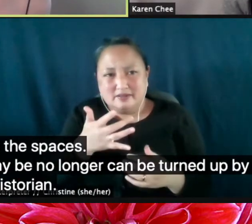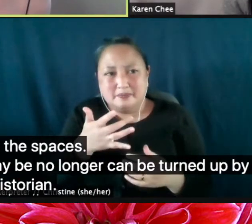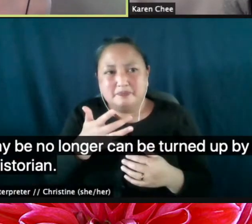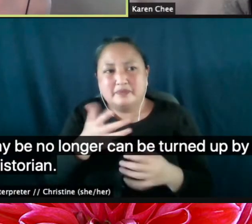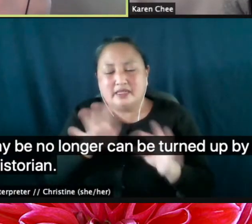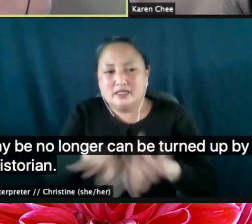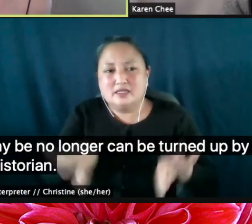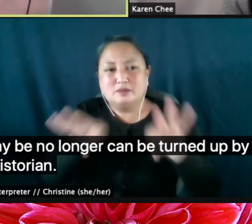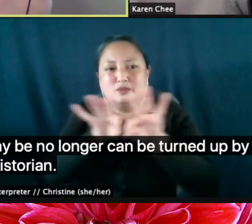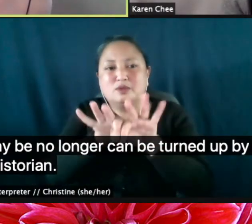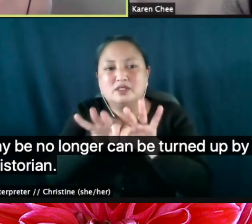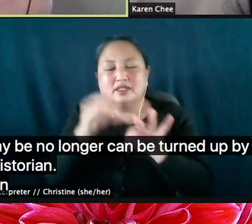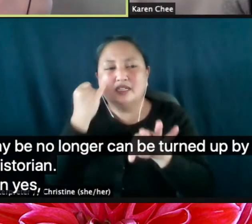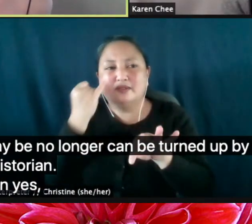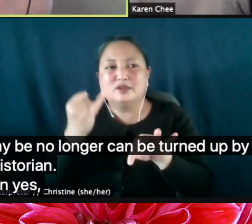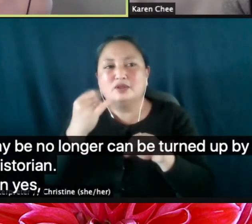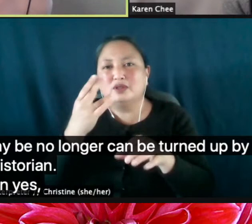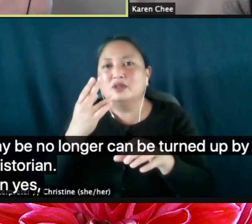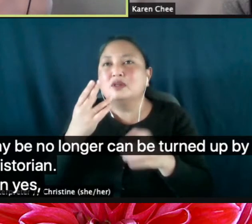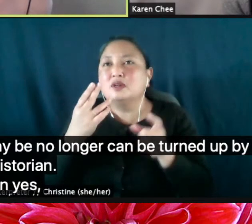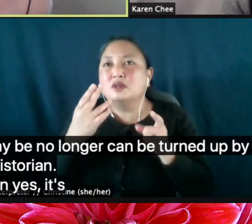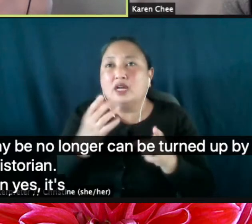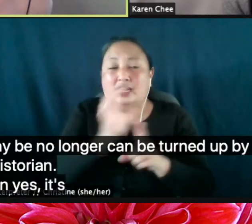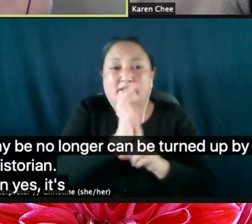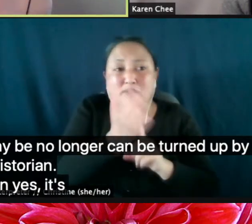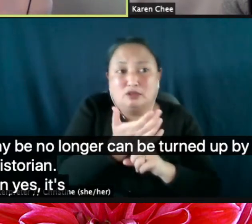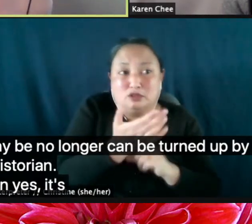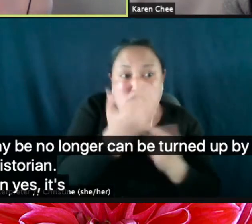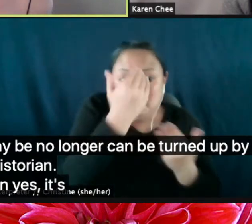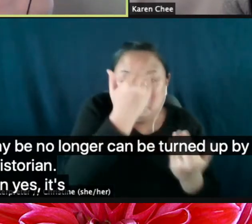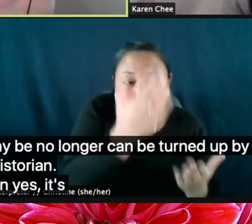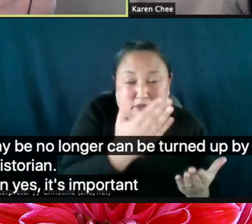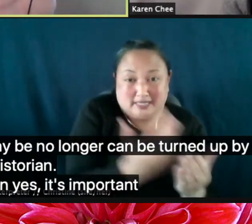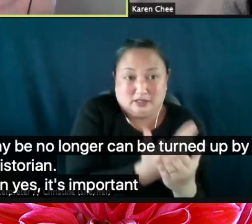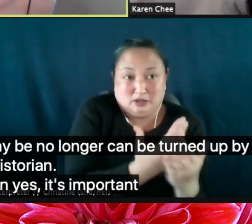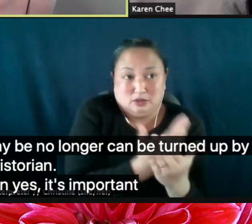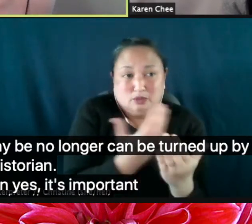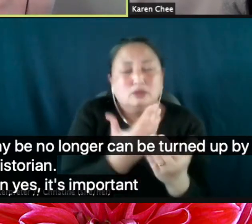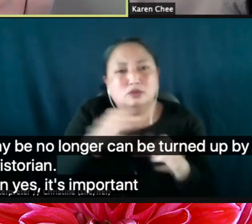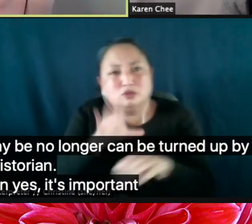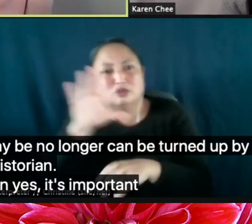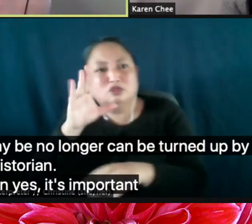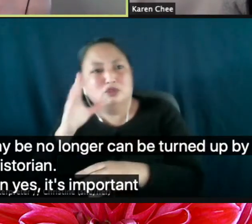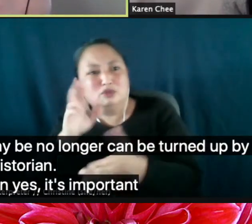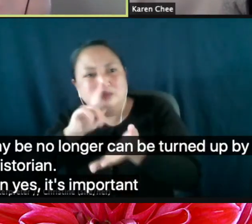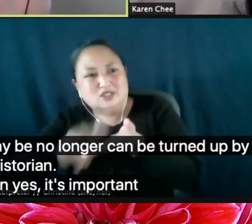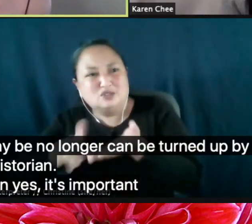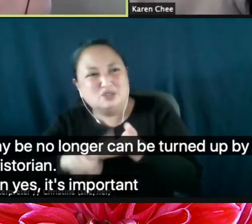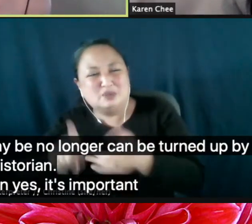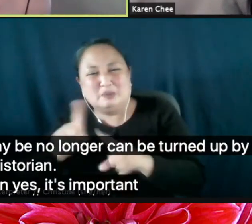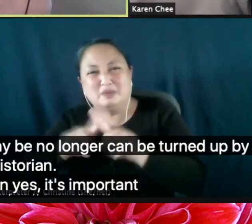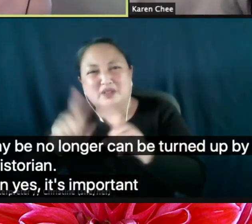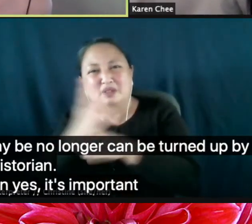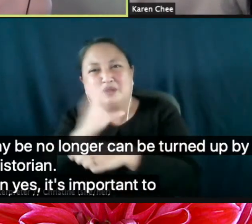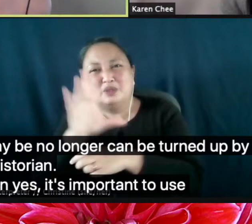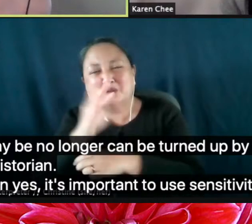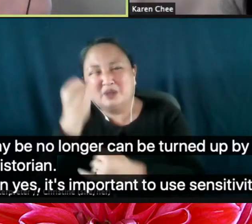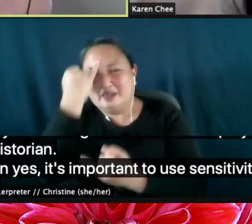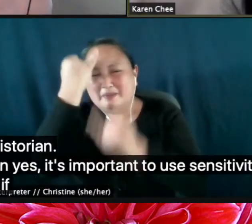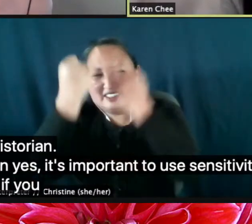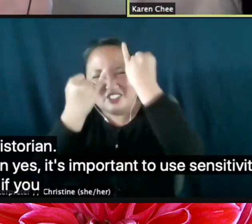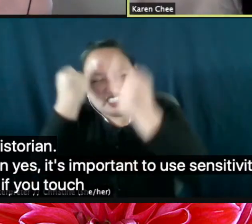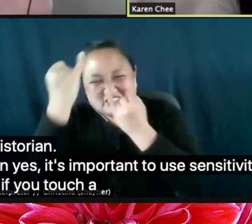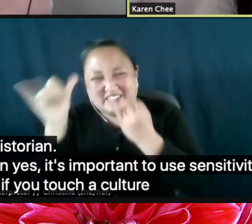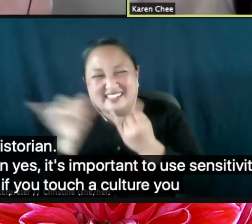important, especially if you're touching a culture that you don't know, to do your research. But I think it is also important to use your imagination as a fiction writer.